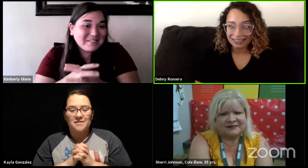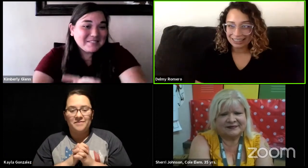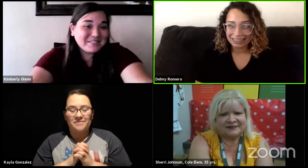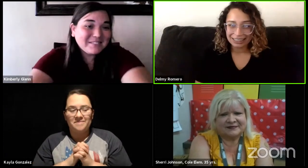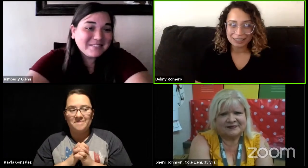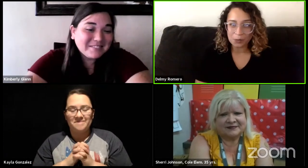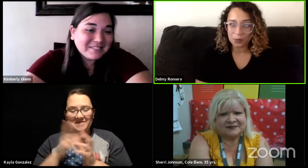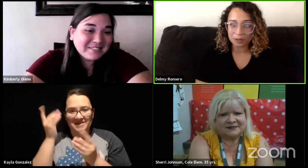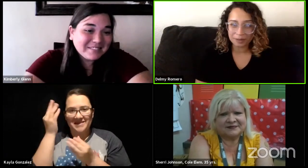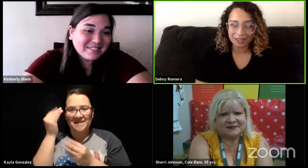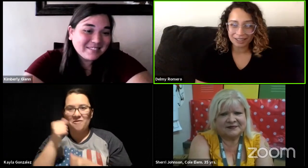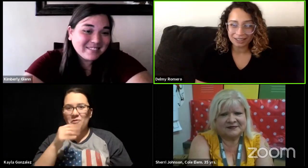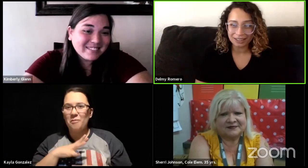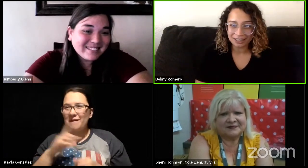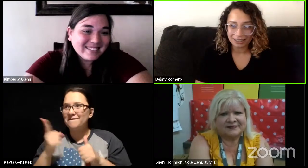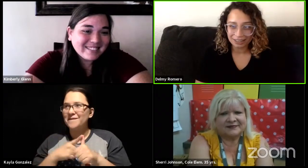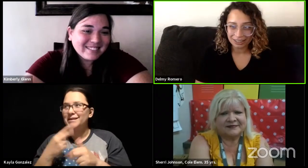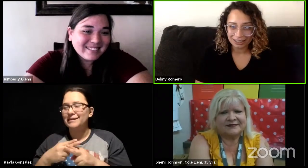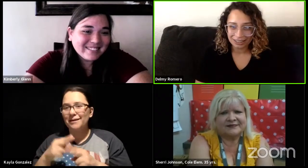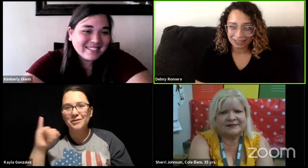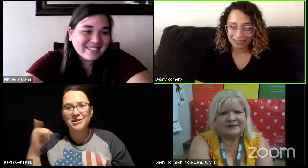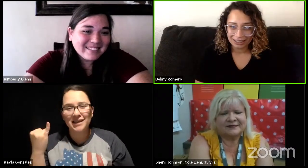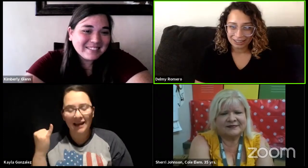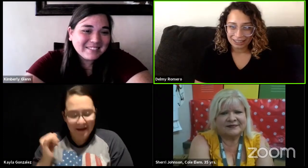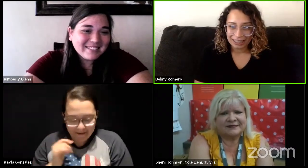J. It's a woman.